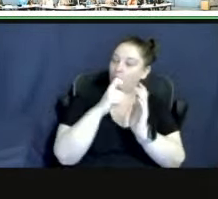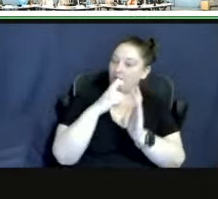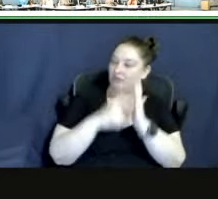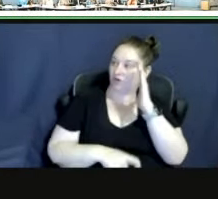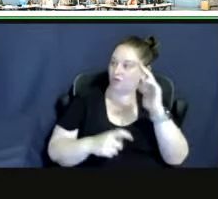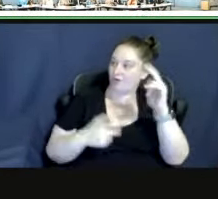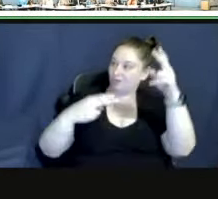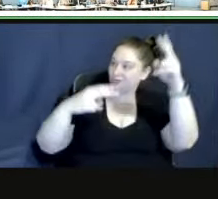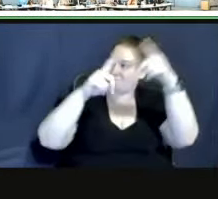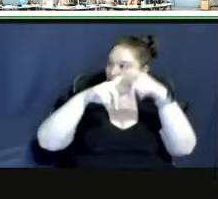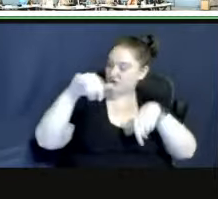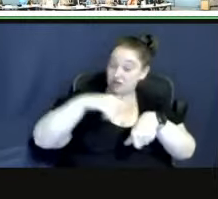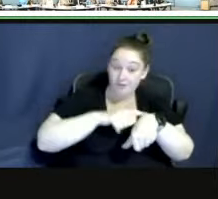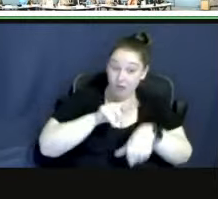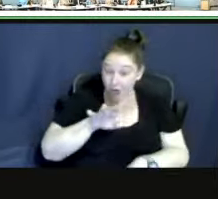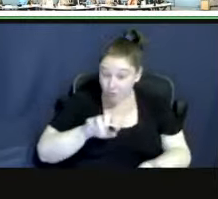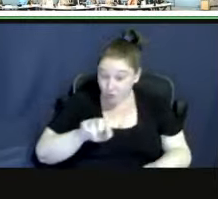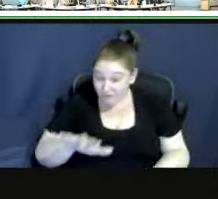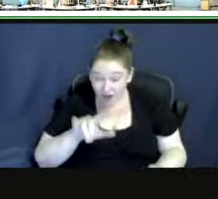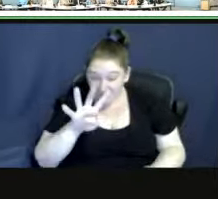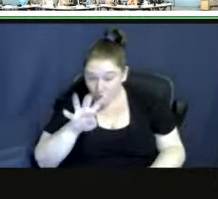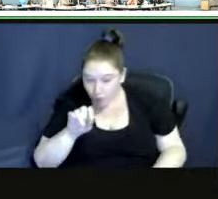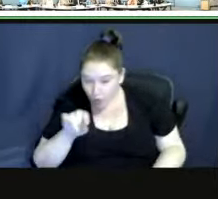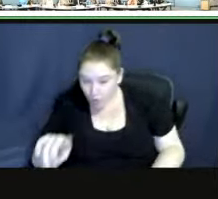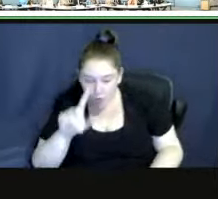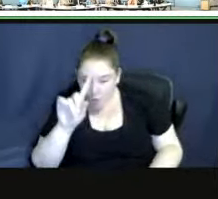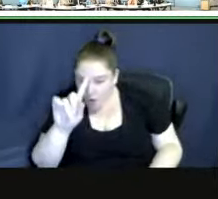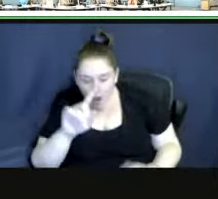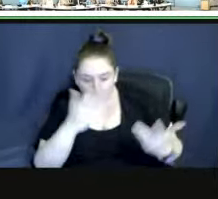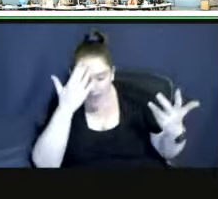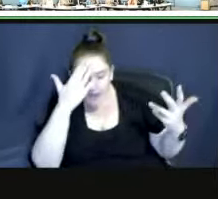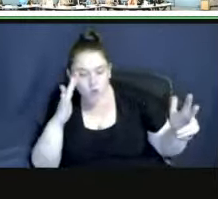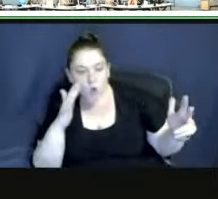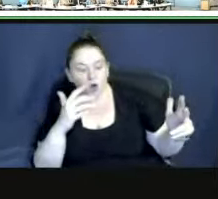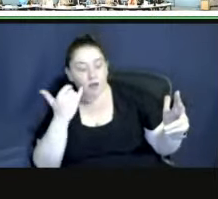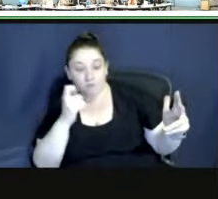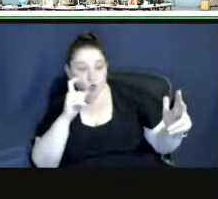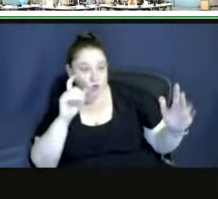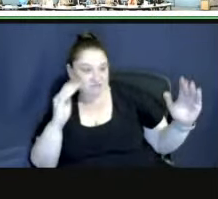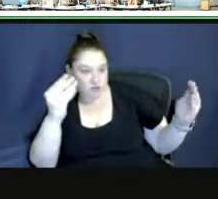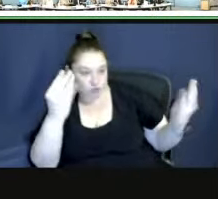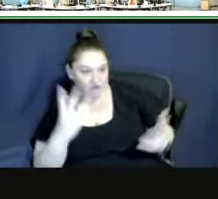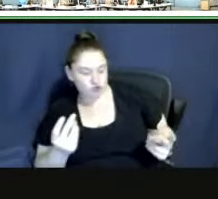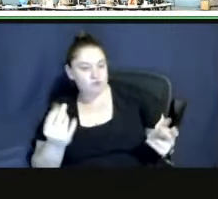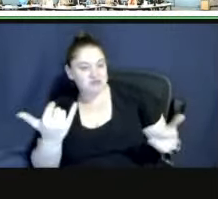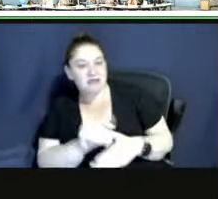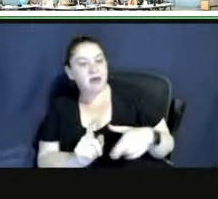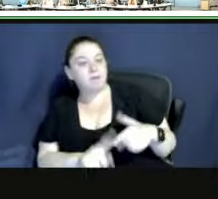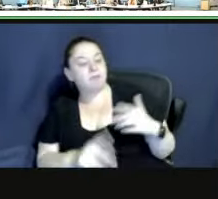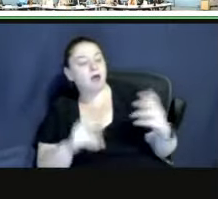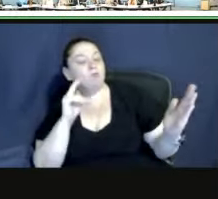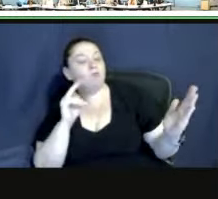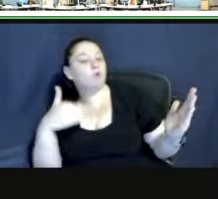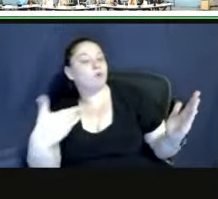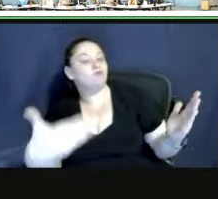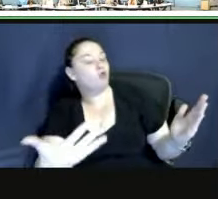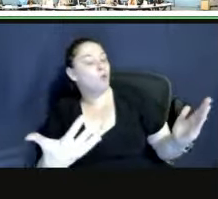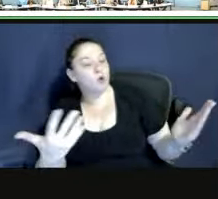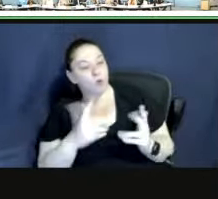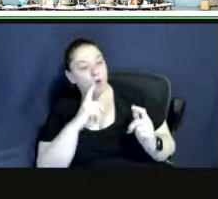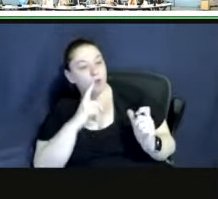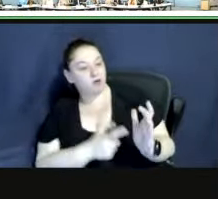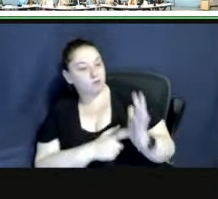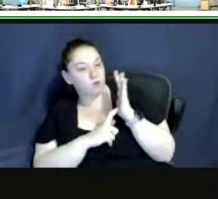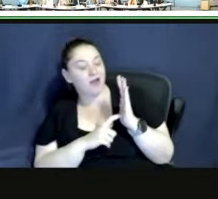3.5, 4.1, and I don't expect the number tonight. Like, moving forward, what would it take to keep us, like,